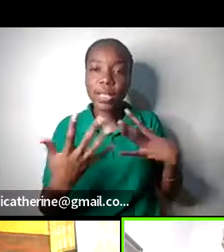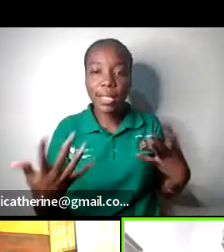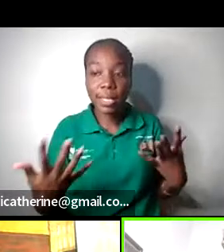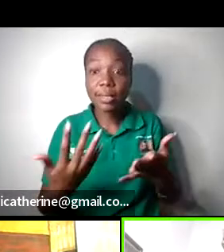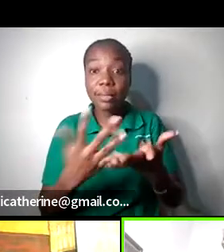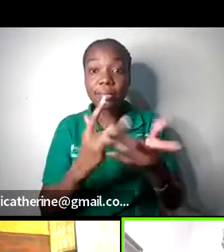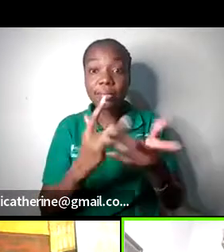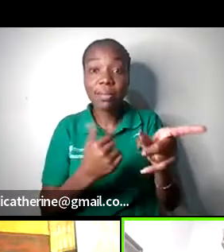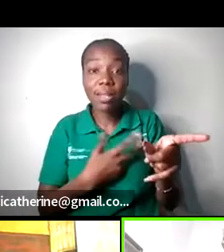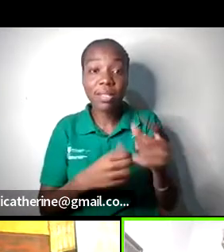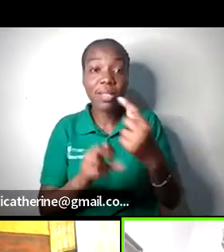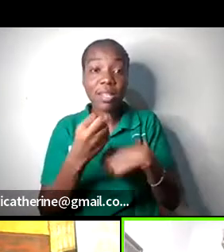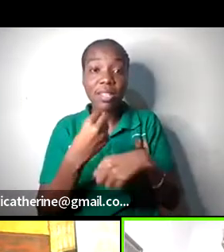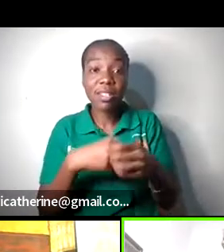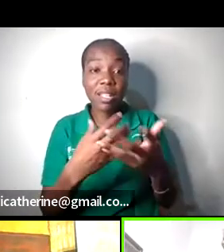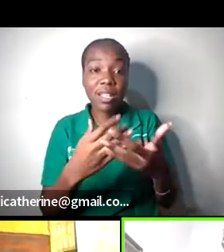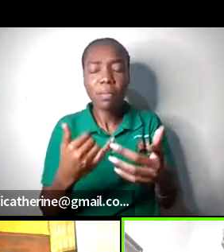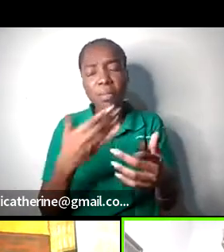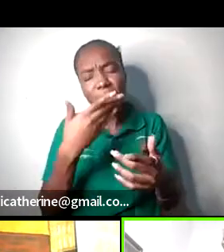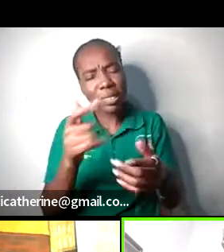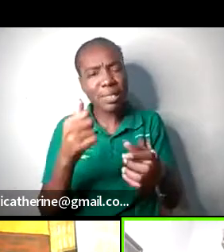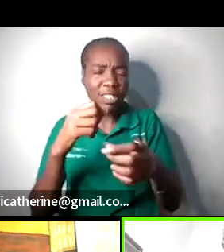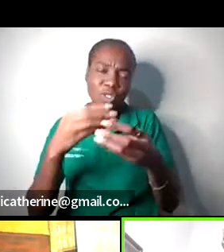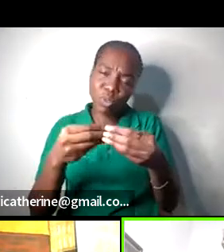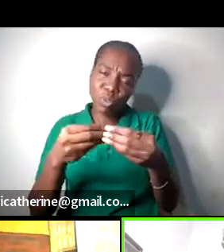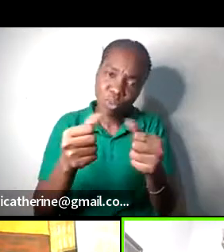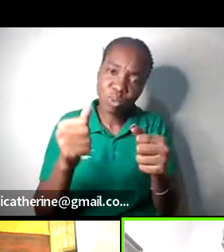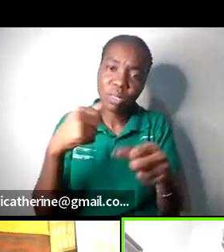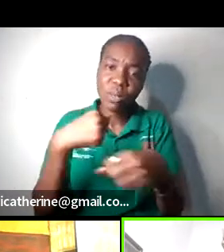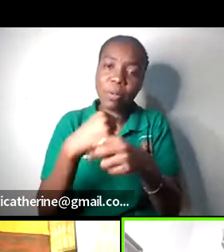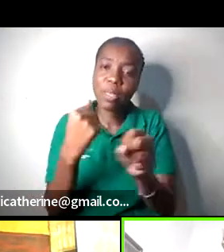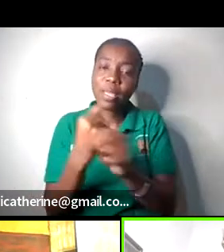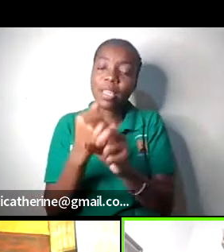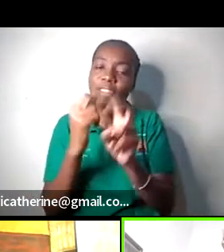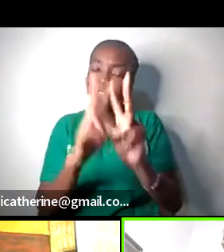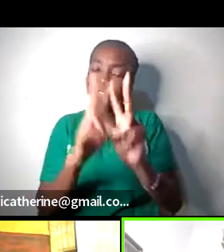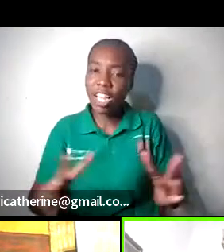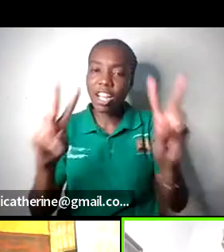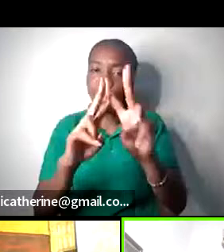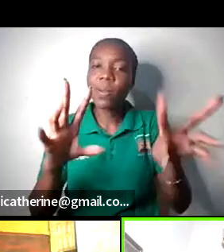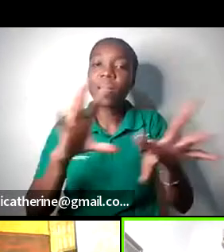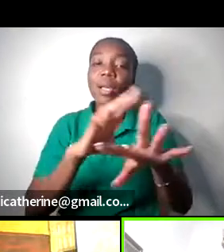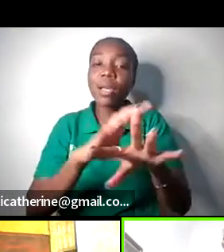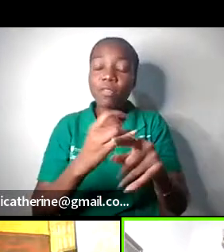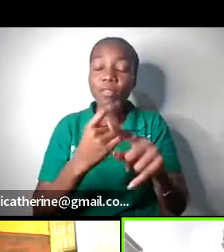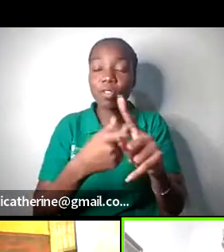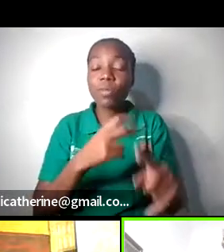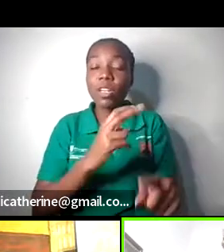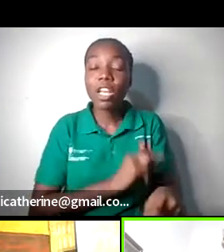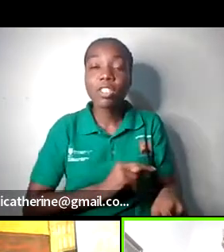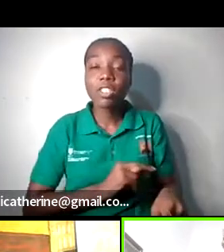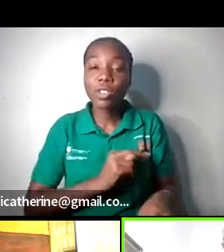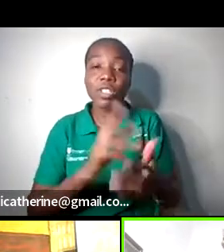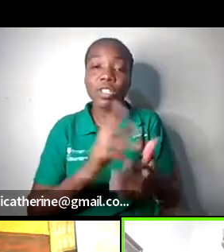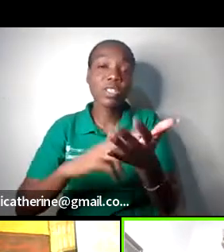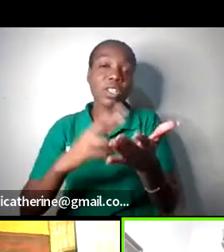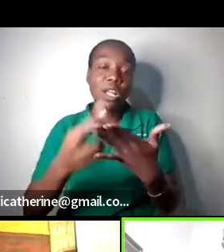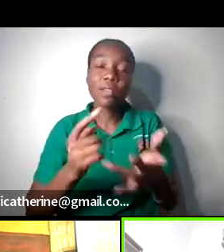in creating these solutions, getting value from these natural resources, and I dare say in a sustainable